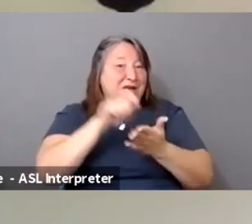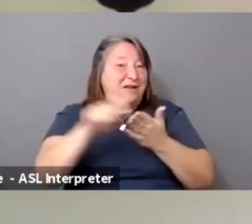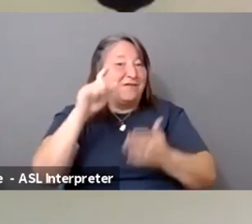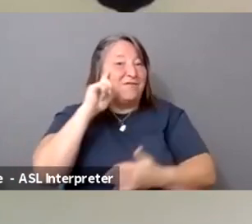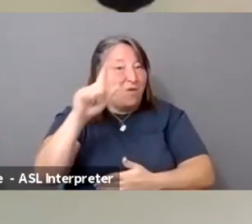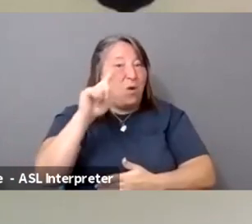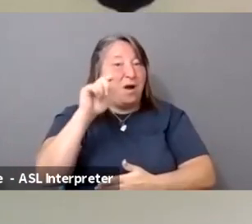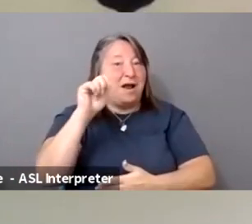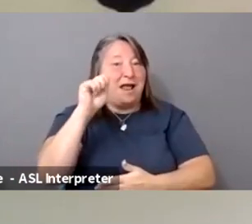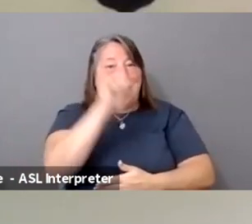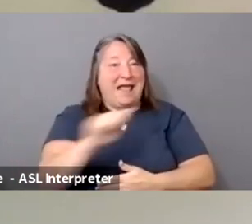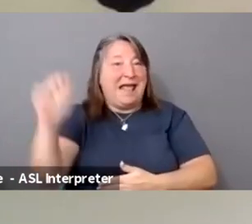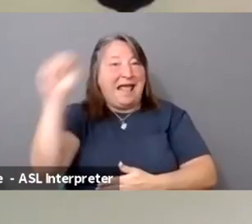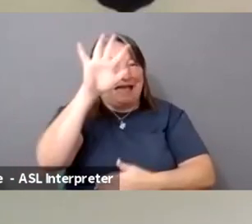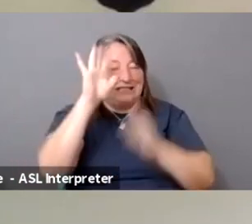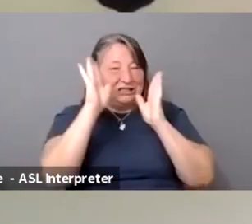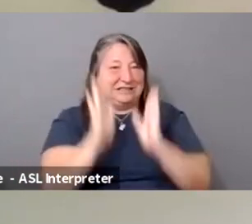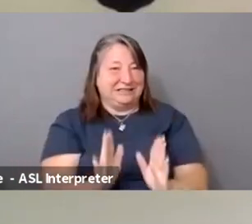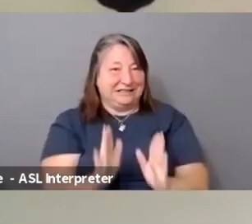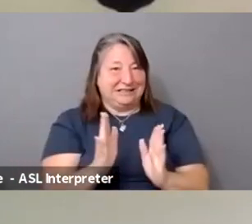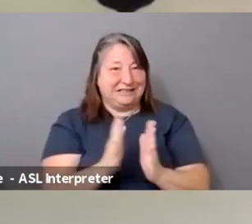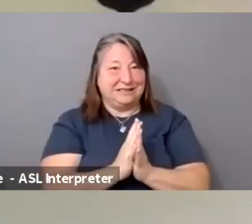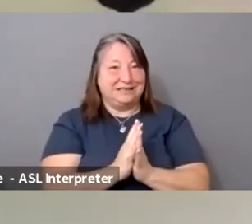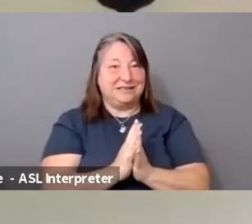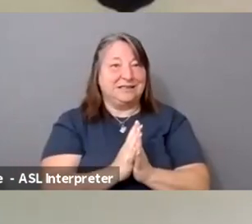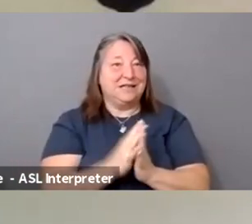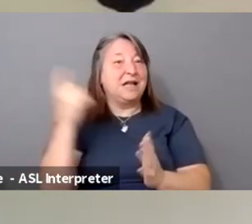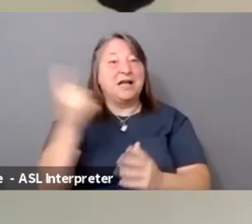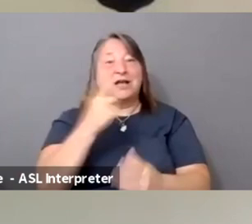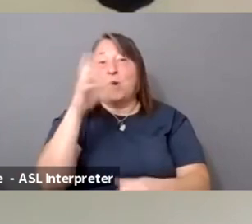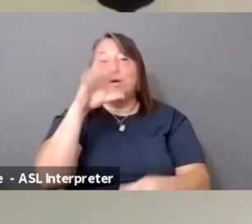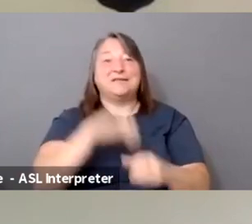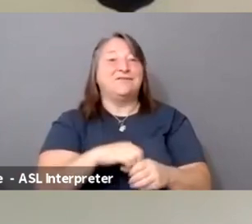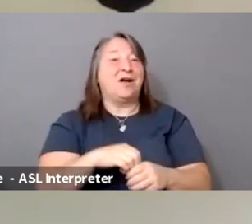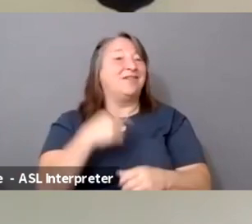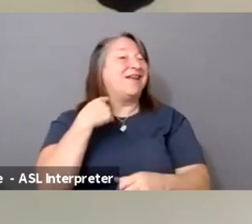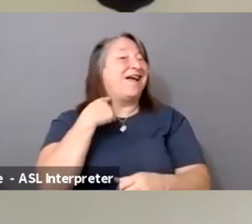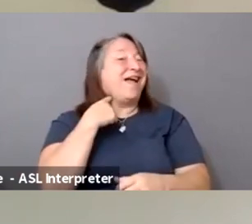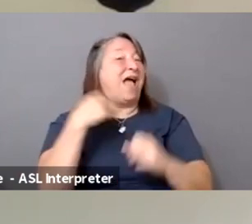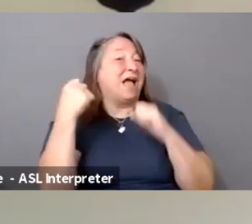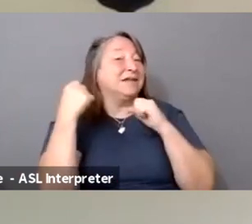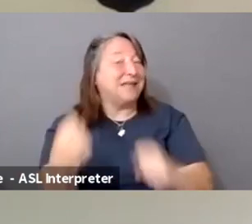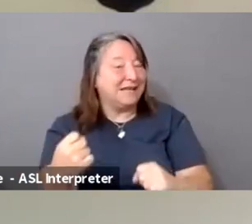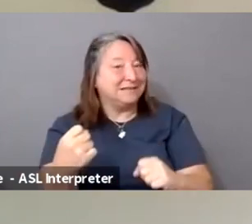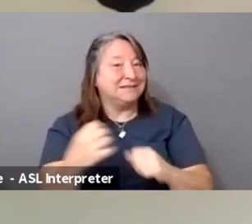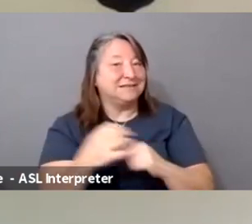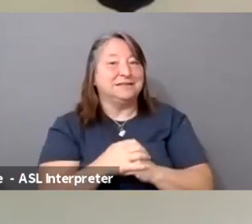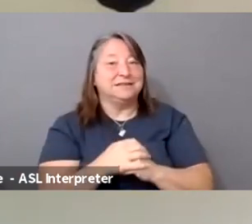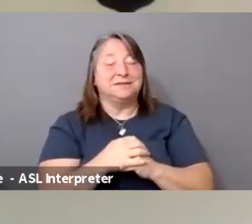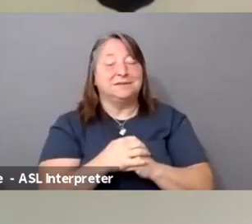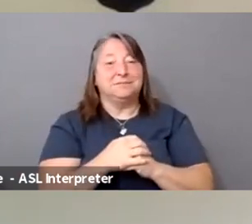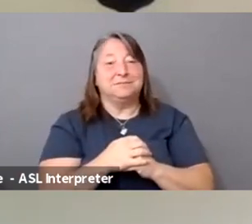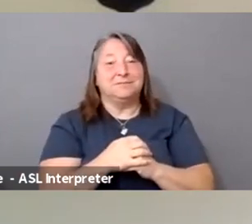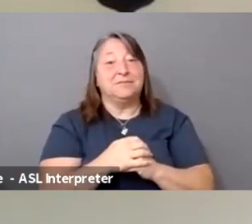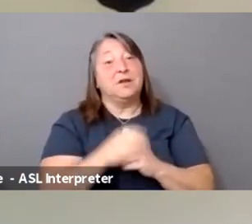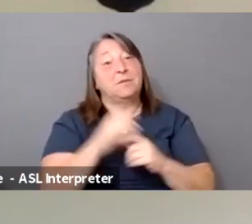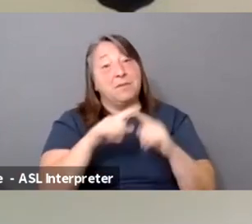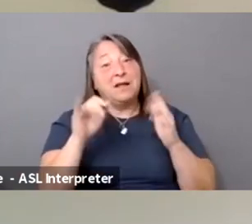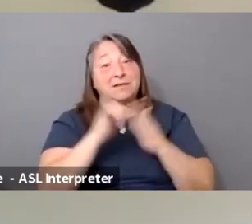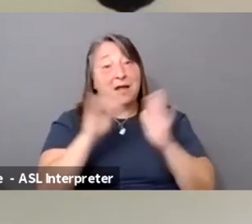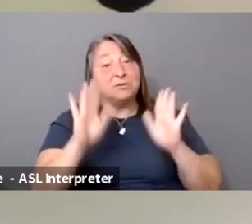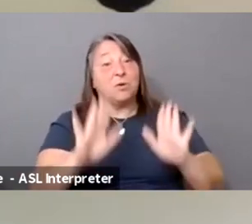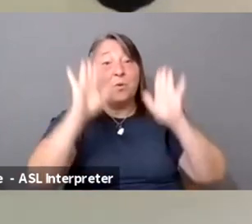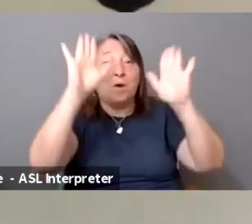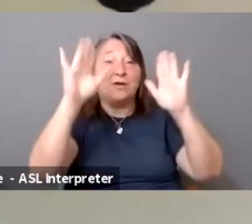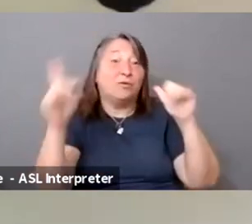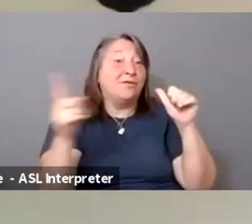And so it always involved an accent. And, but it was a wonderful first, you